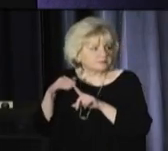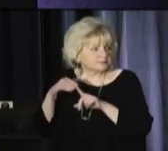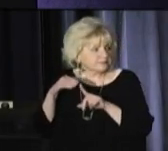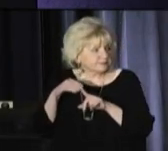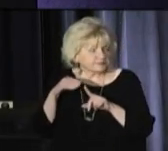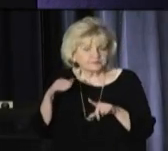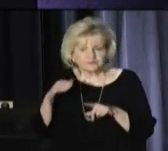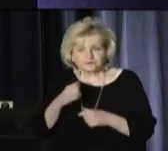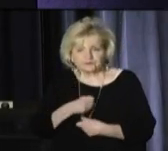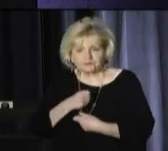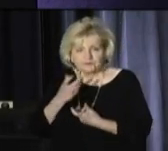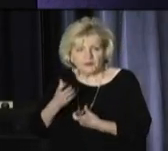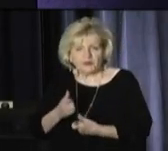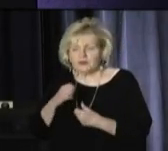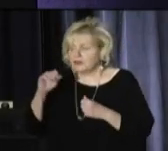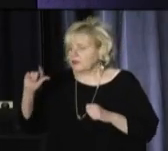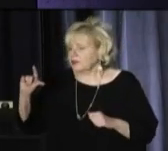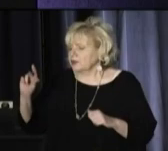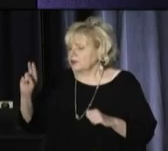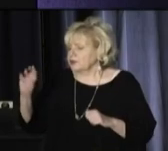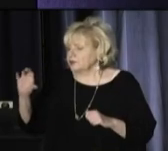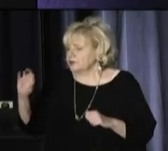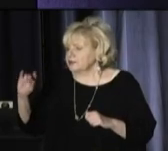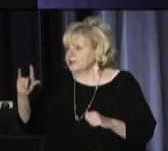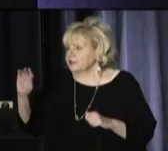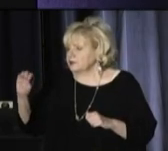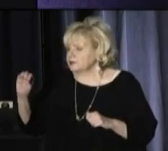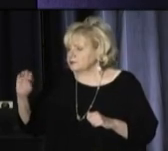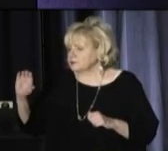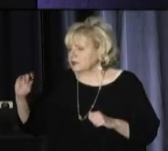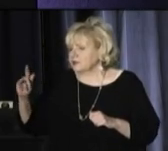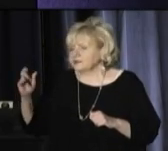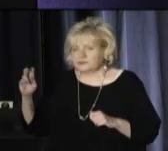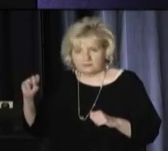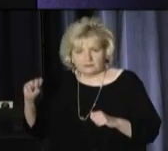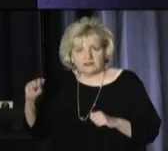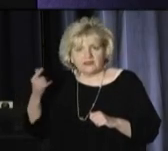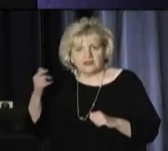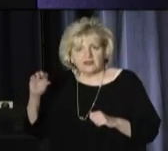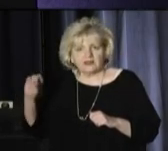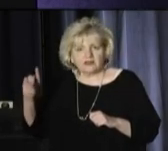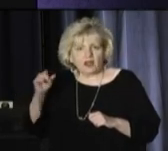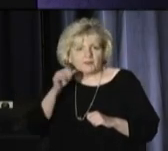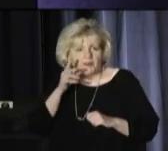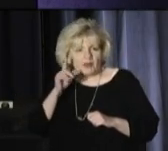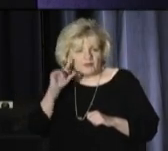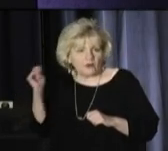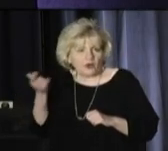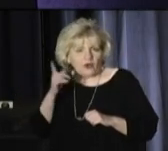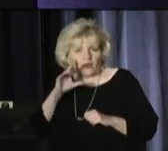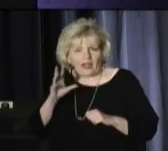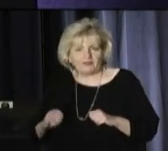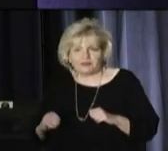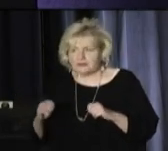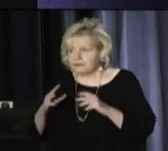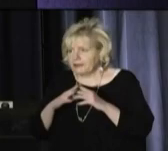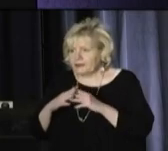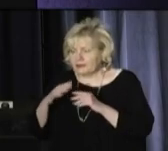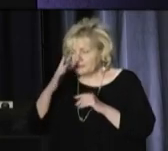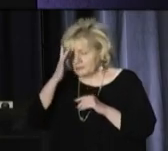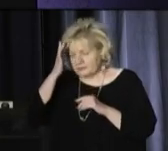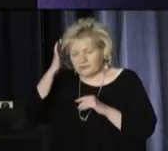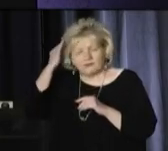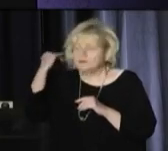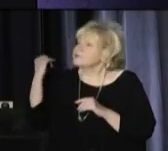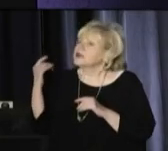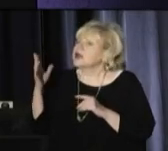like Lucille Clifton is, I believe, the godmother of all of my poems. Like, I believe that she exists in this other plane, and every time I write a poem,